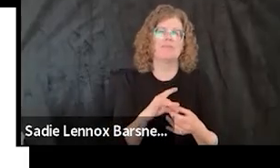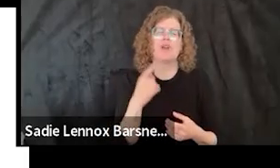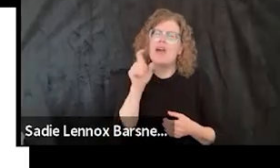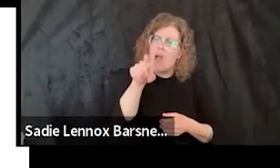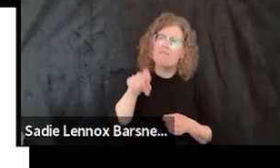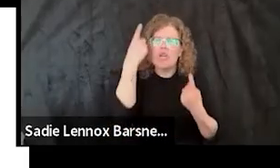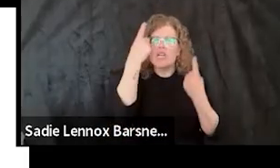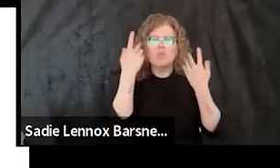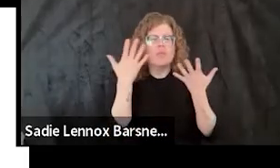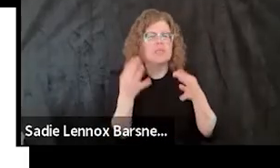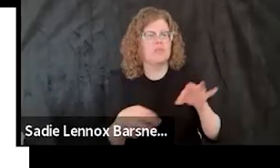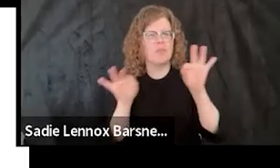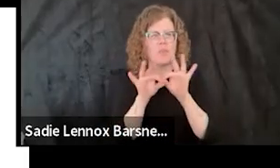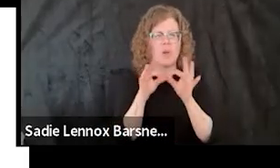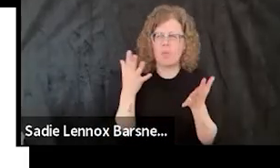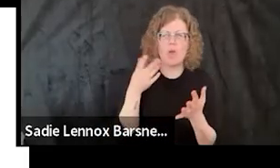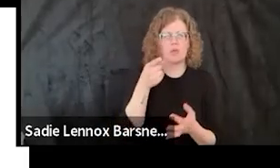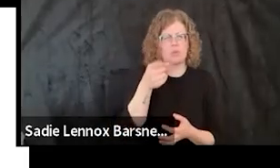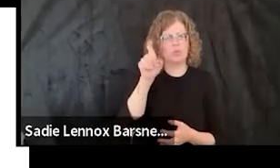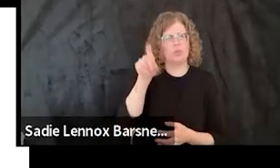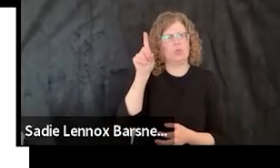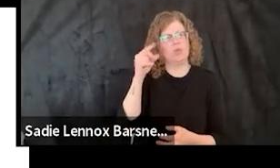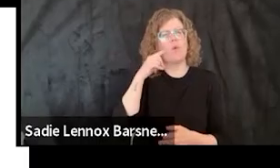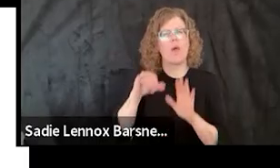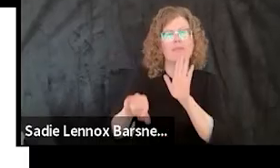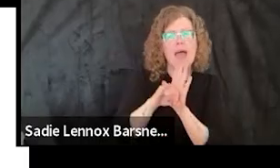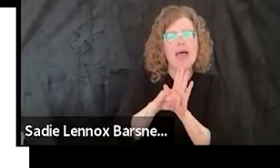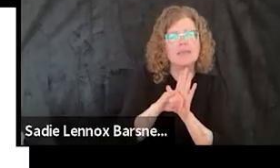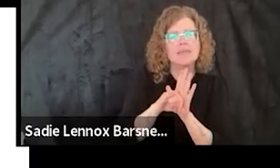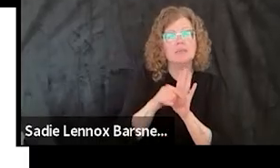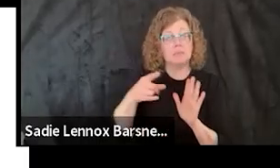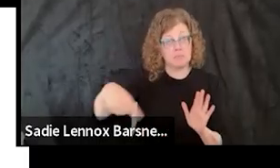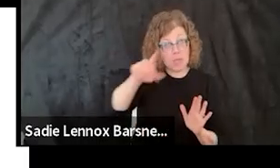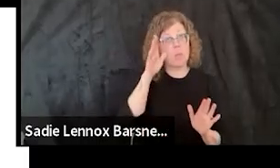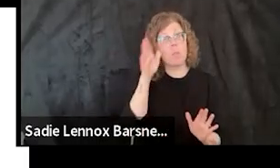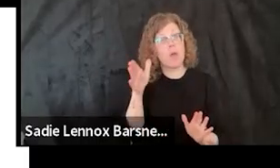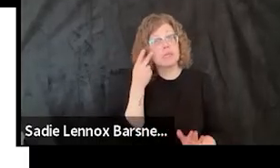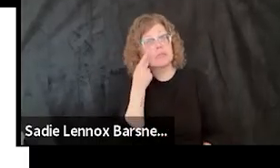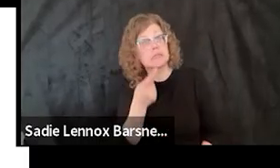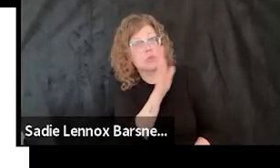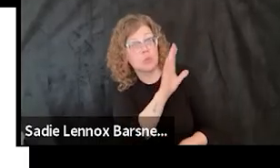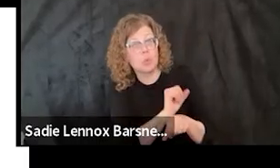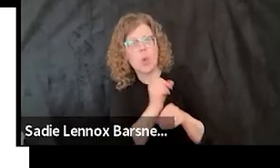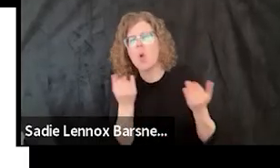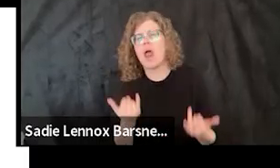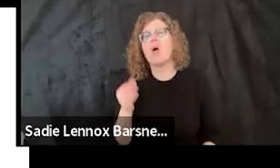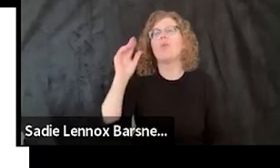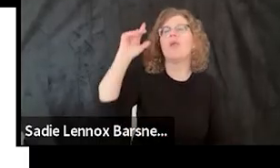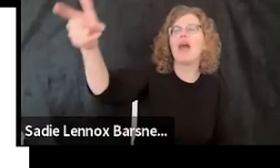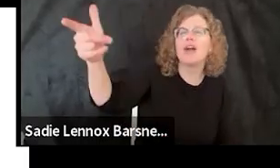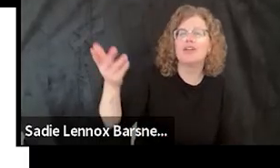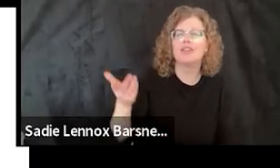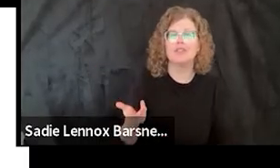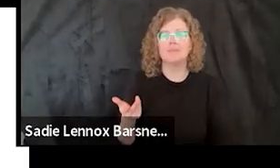those you've identified, whether they'll be experiencing the work now or later. If the project doesn't involve creating or sharing work at